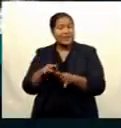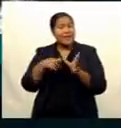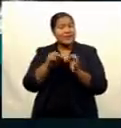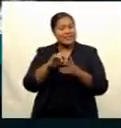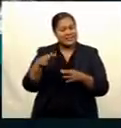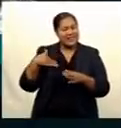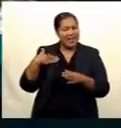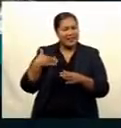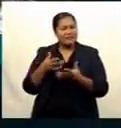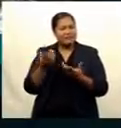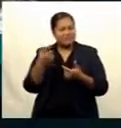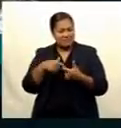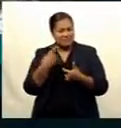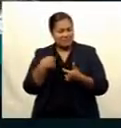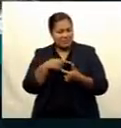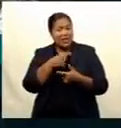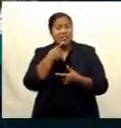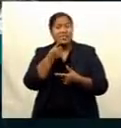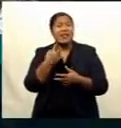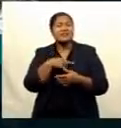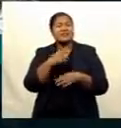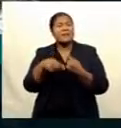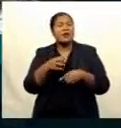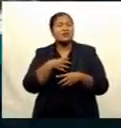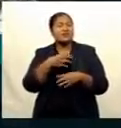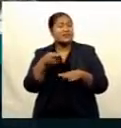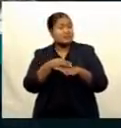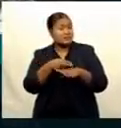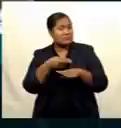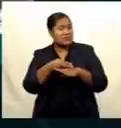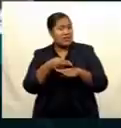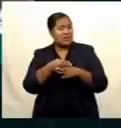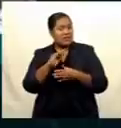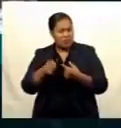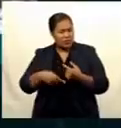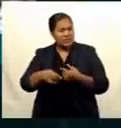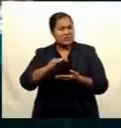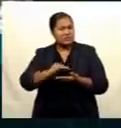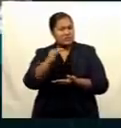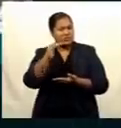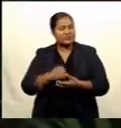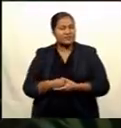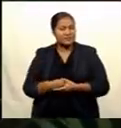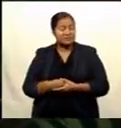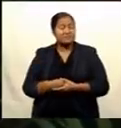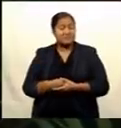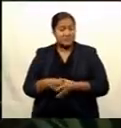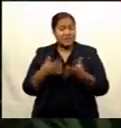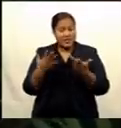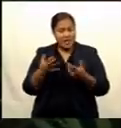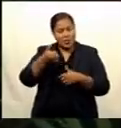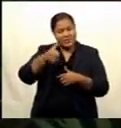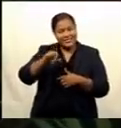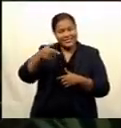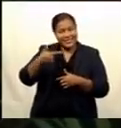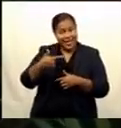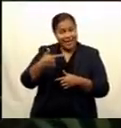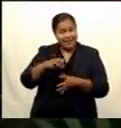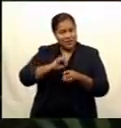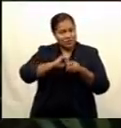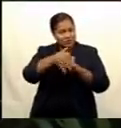now. Apanisa, tell us more about this Navy cluster that continues to increase. Edwin, there are now 67